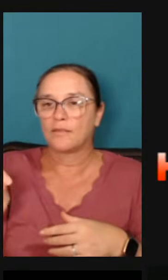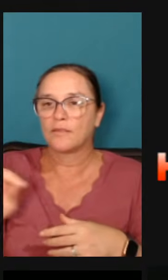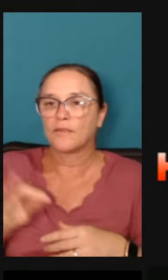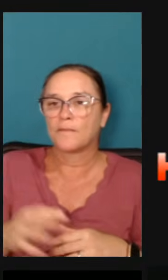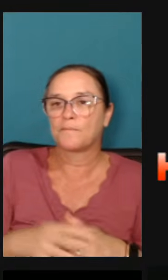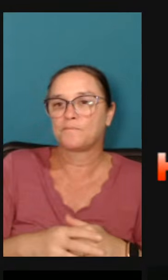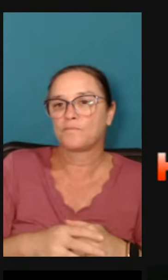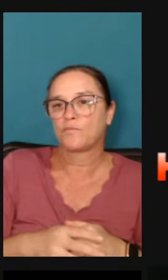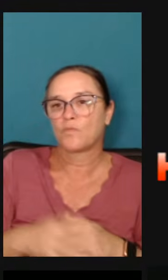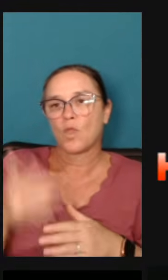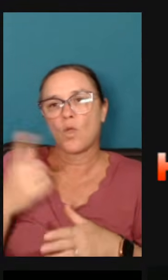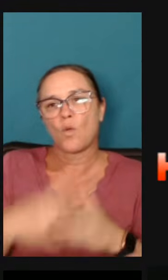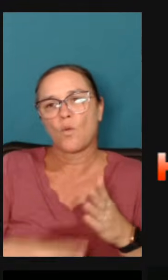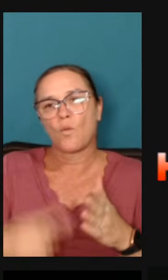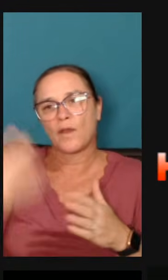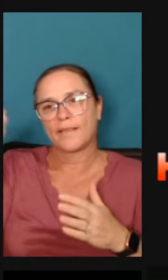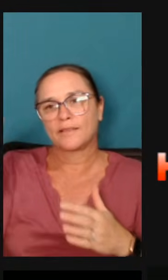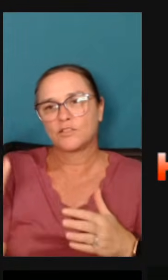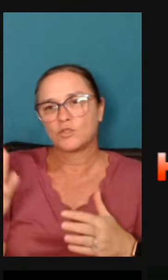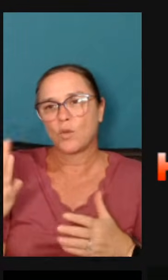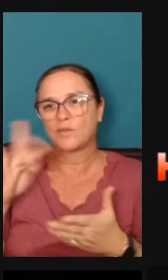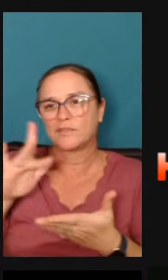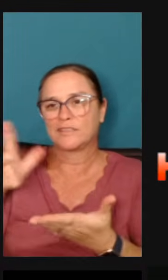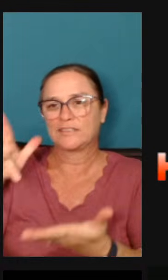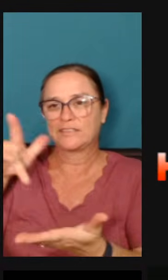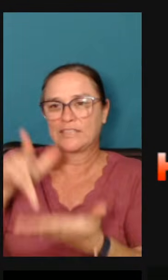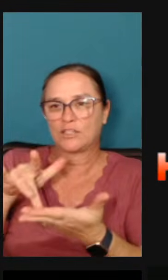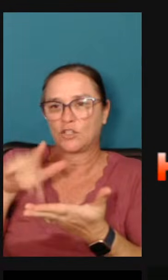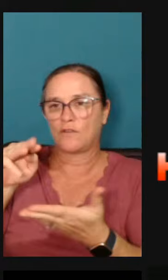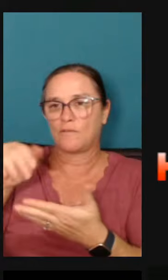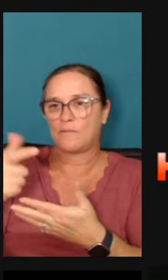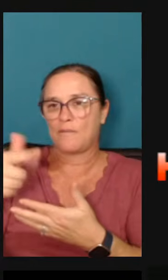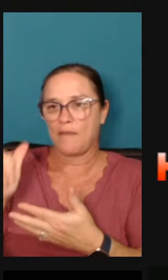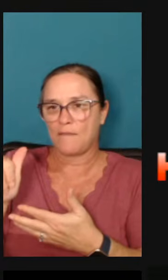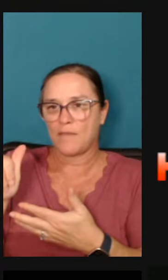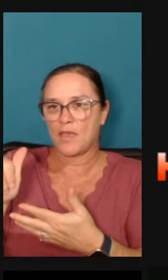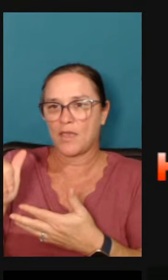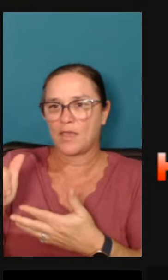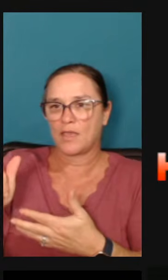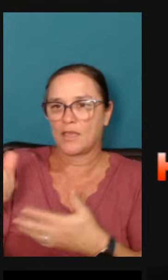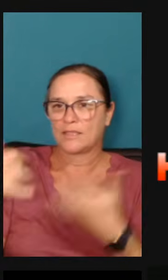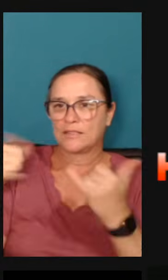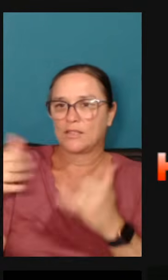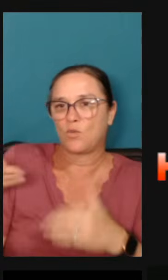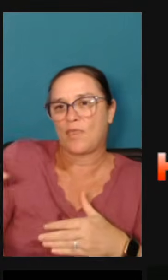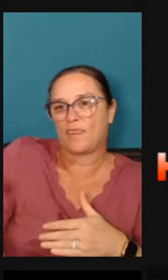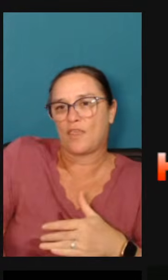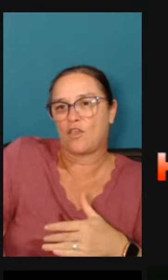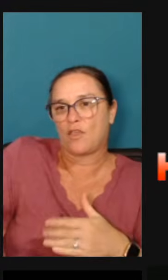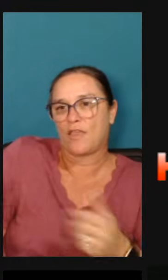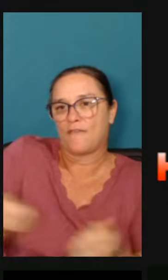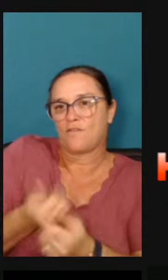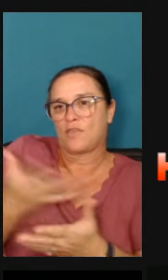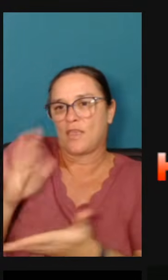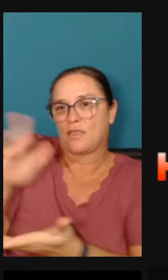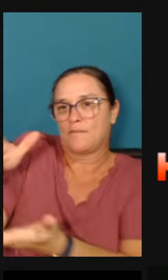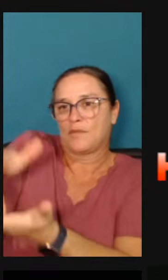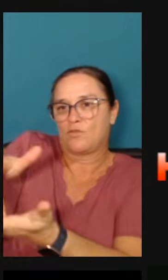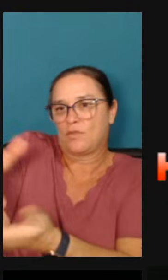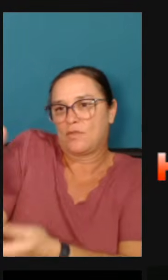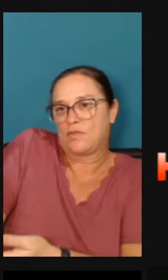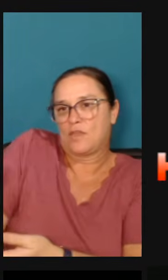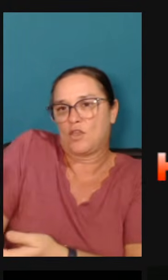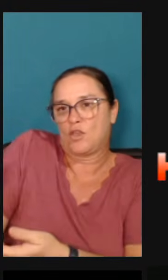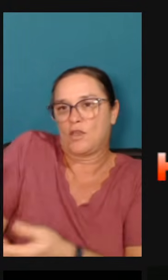what this tells us is the center of magma storage is still right over here. Right there, everything is centered right there. Very similarly,